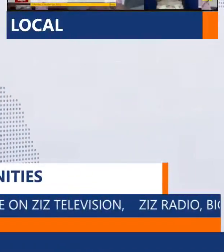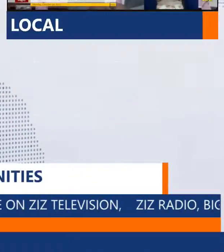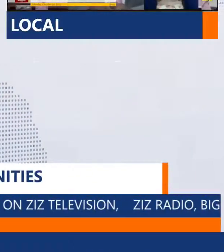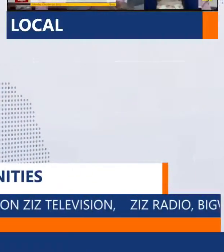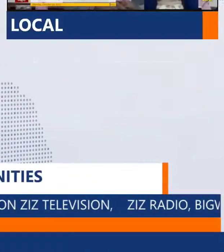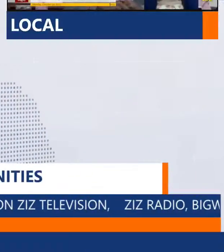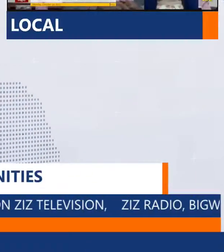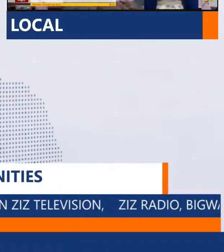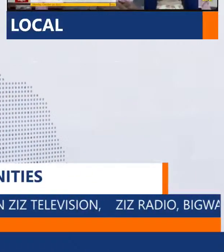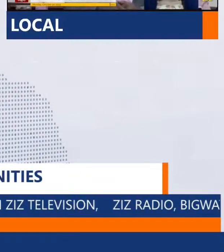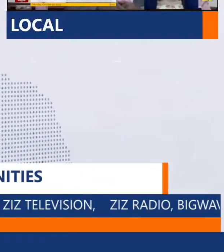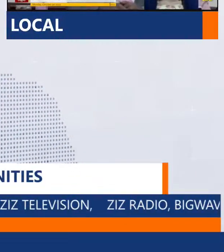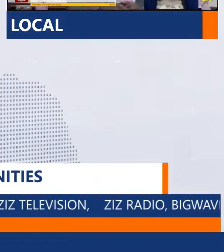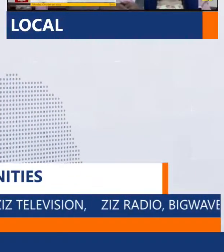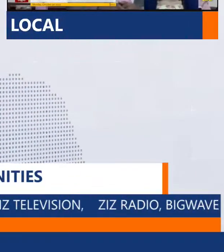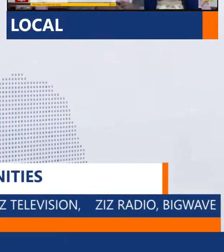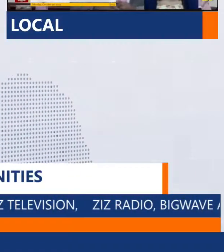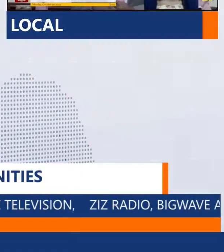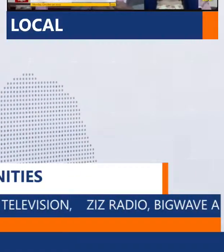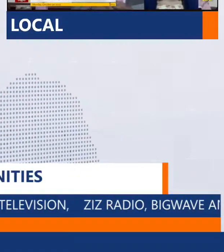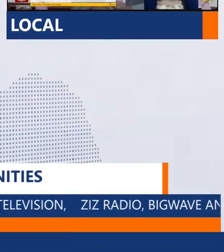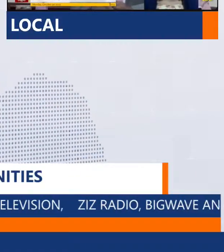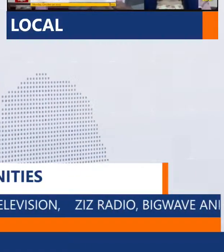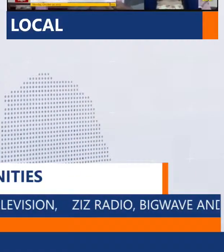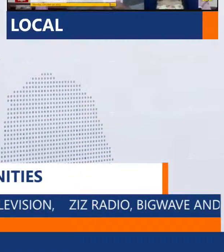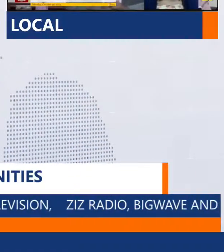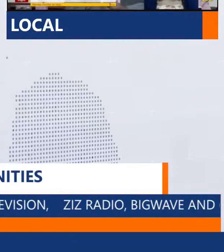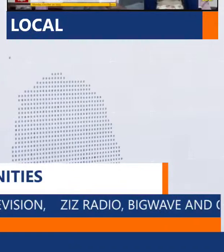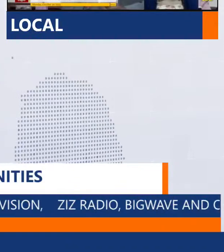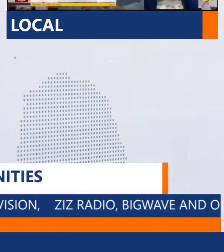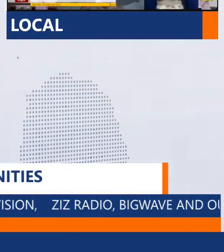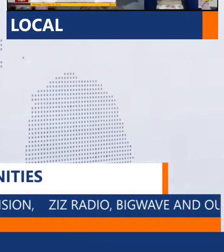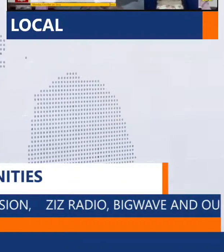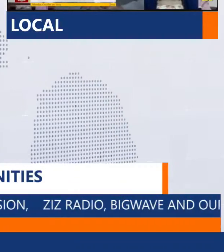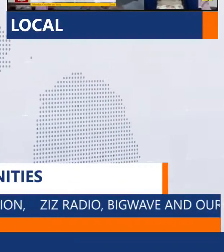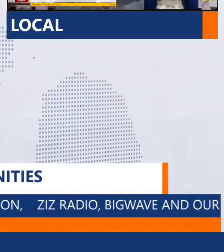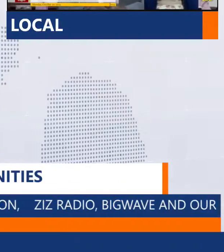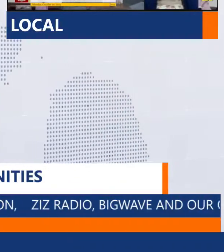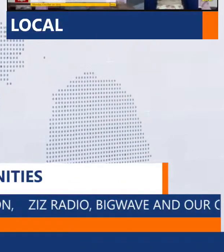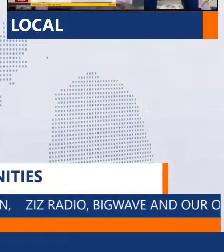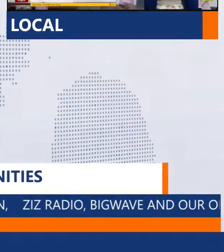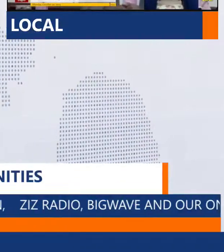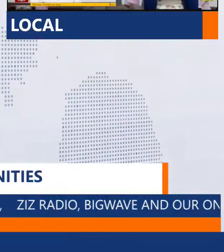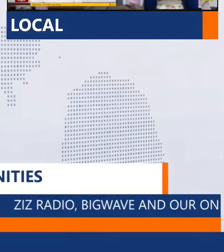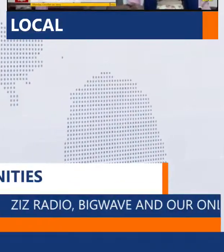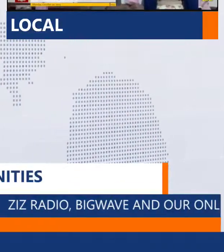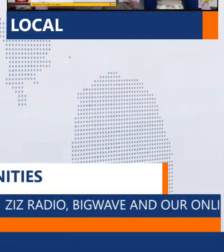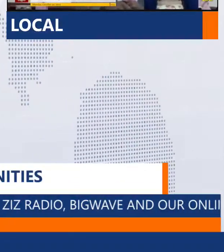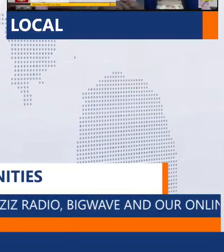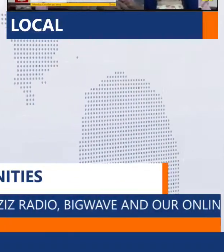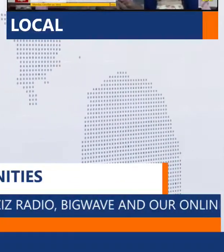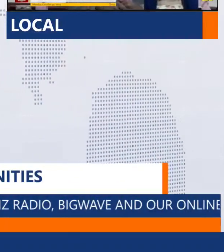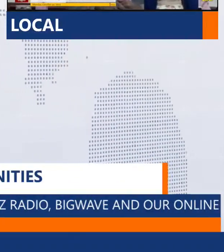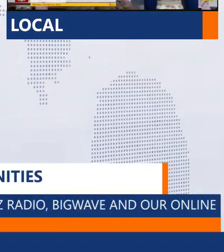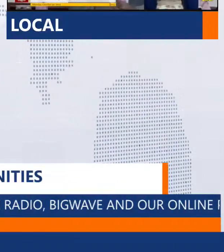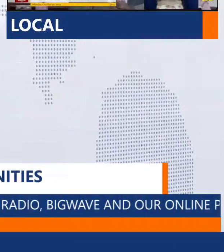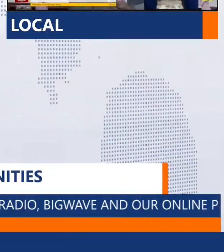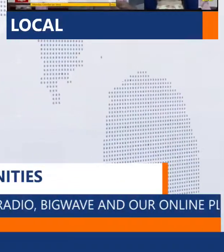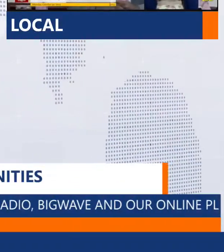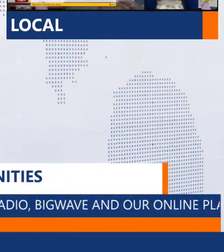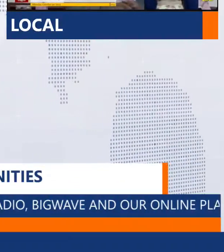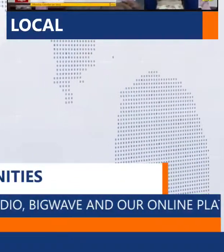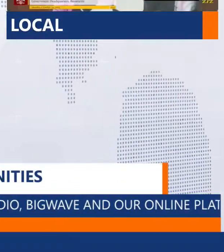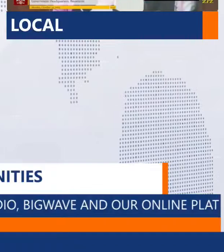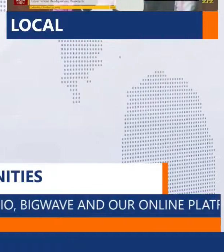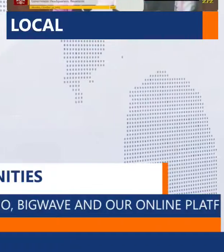will be held at Lodge on Tuesday. The schedule for other villages and areas will be announced at a later date. Monday's sitting